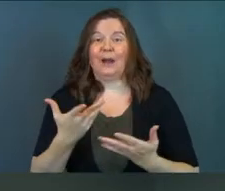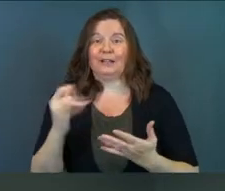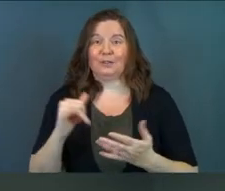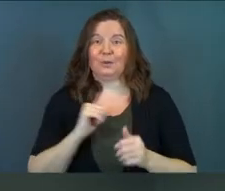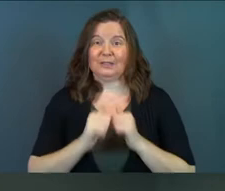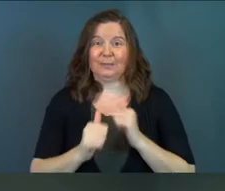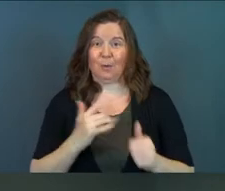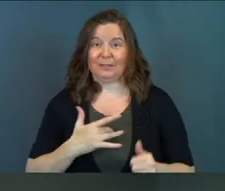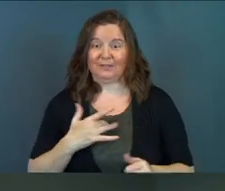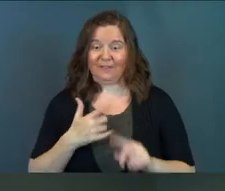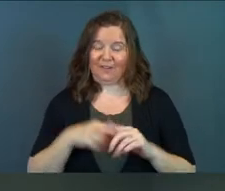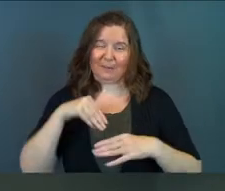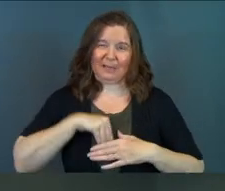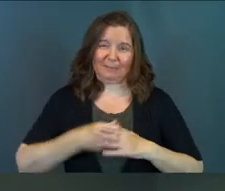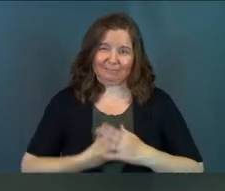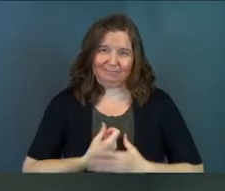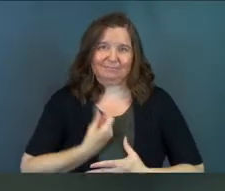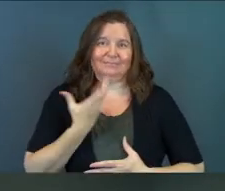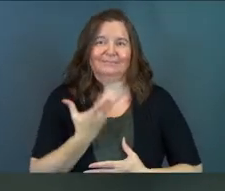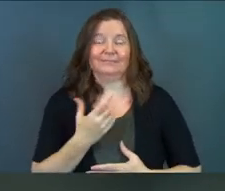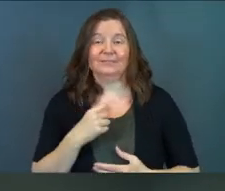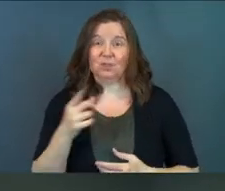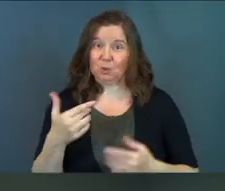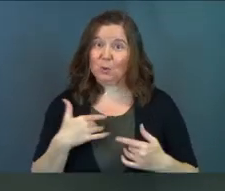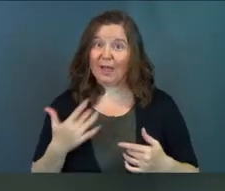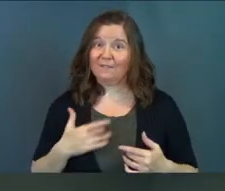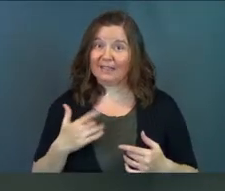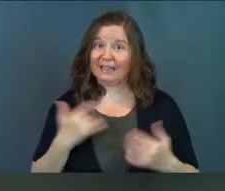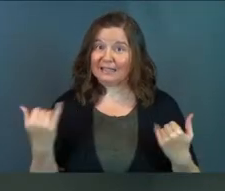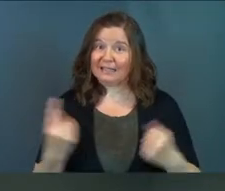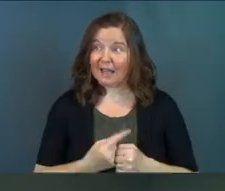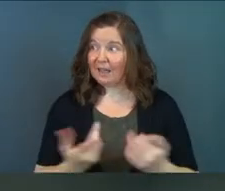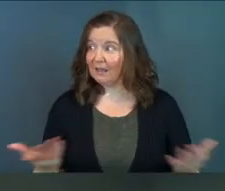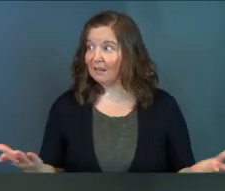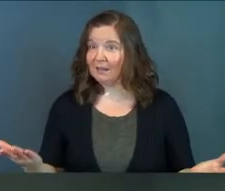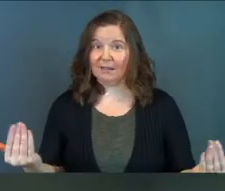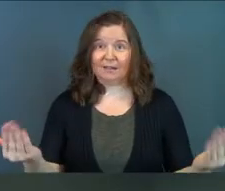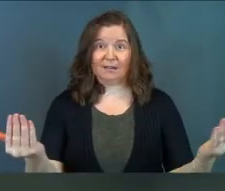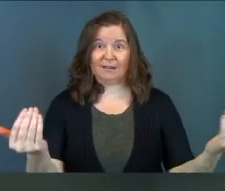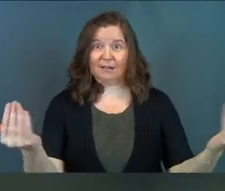such sports feelings from deep inside your souls. So do you have feelings today?